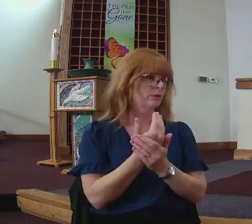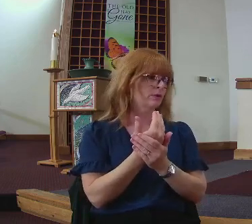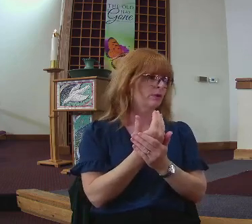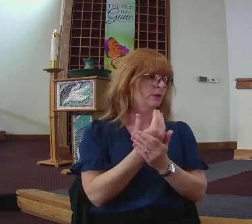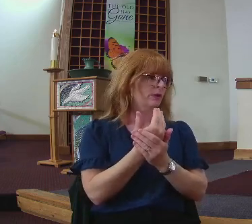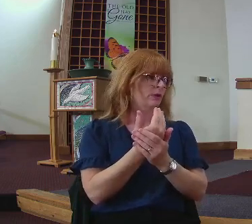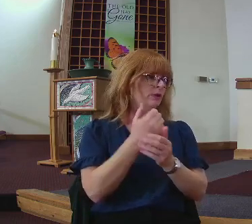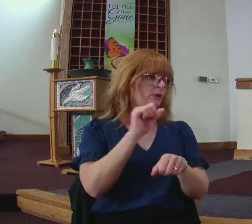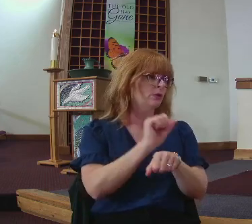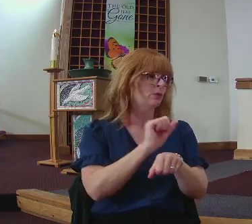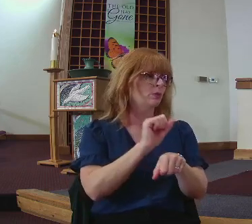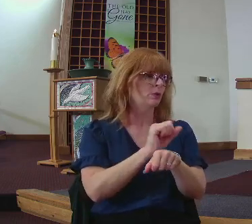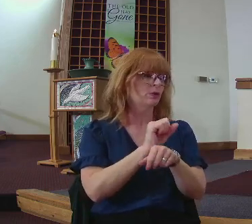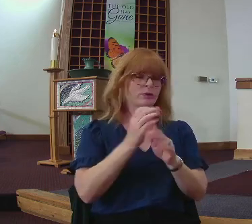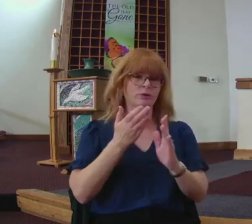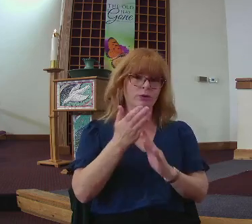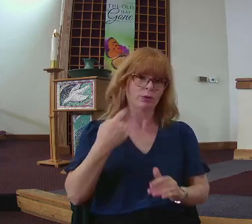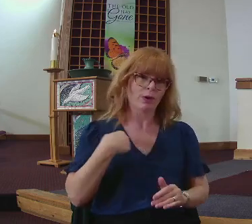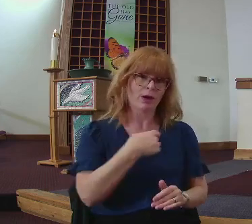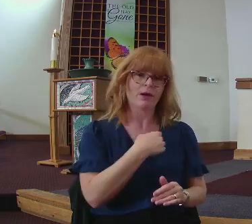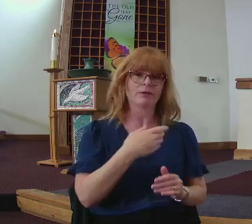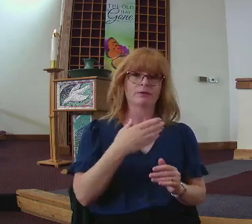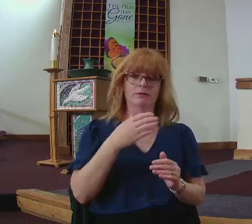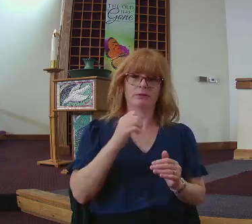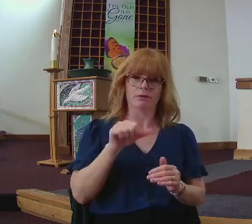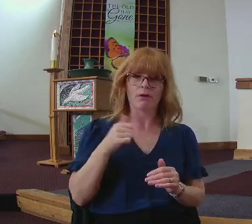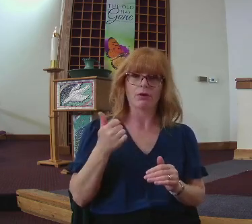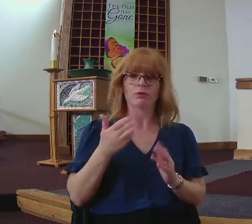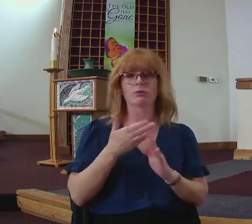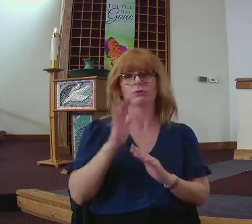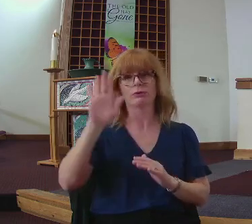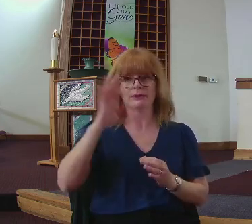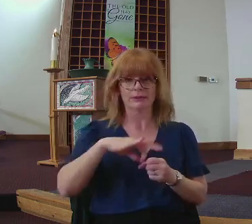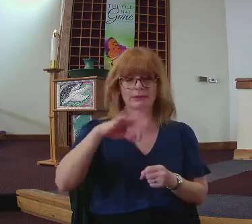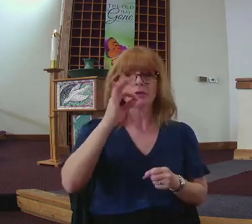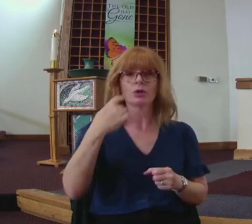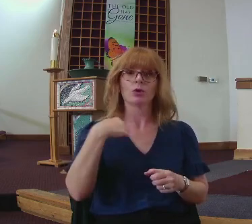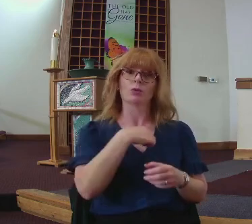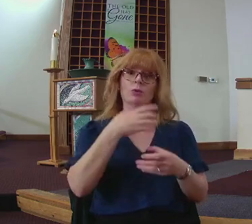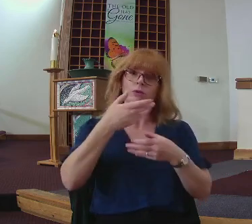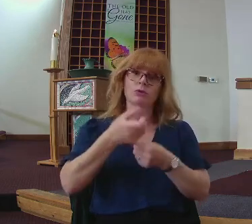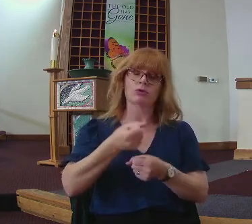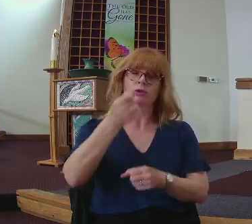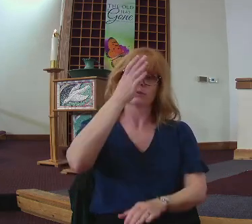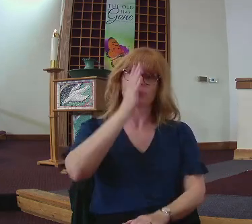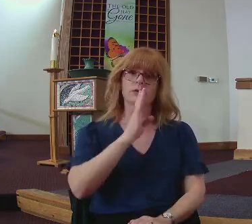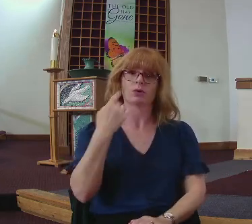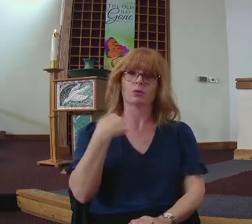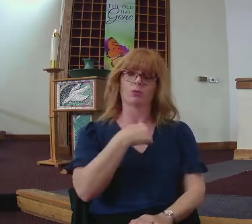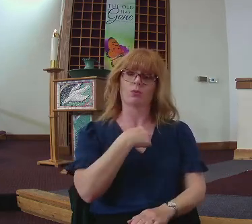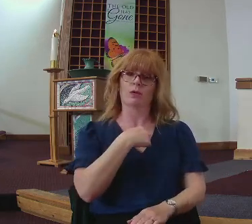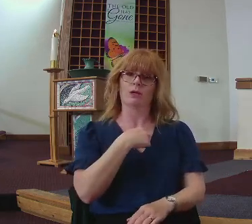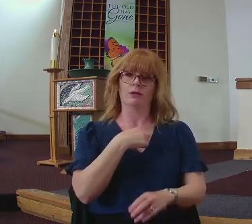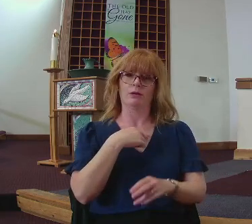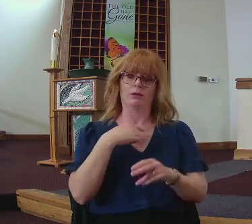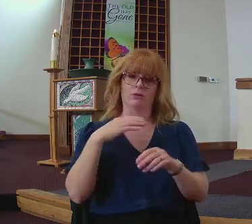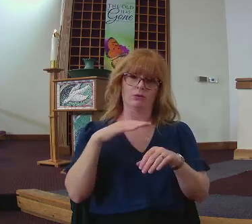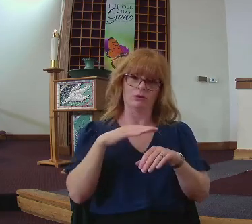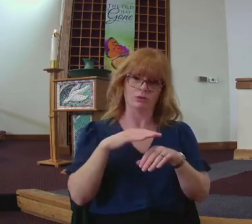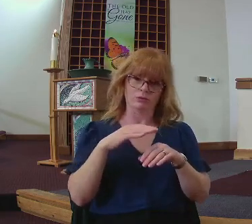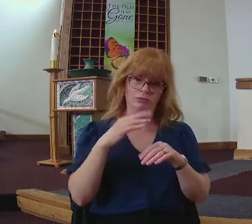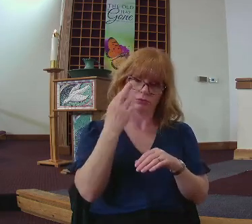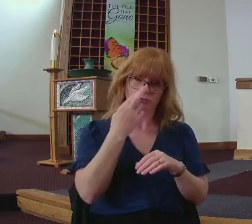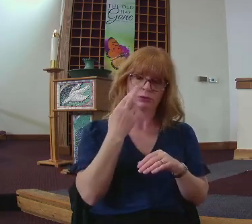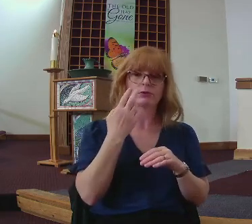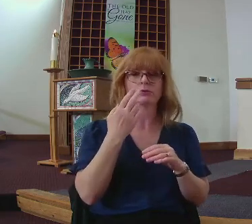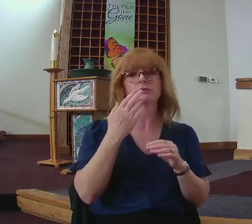others by the Spirit. We trust in God. We are called to be the church, to